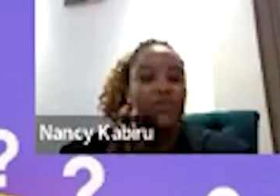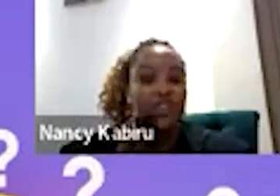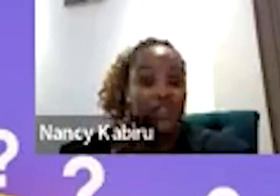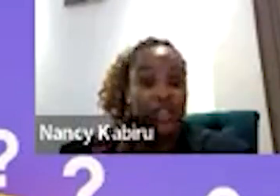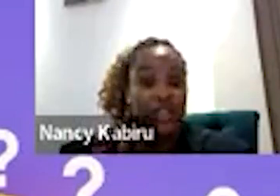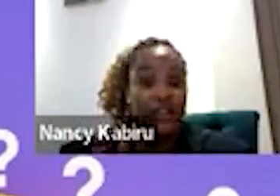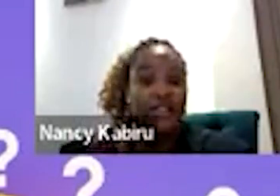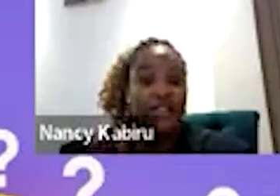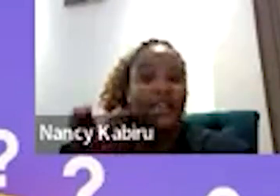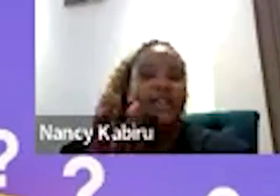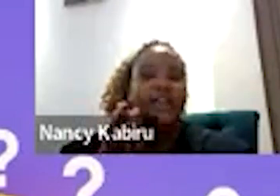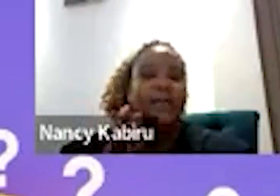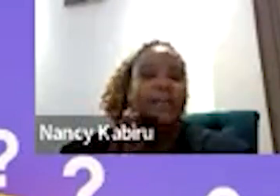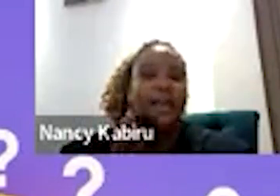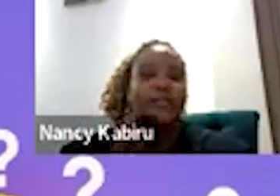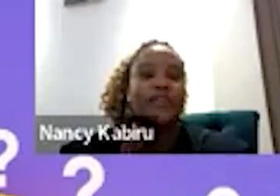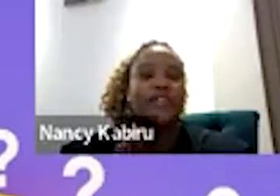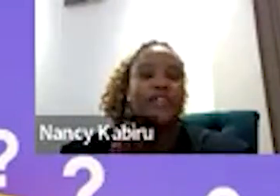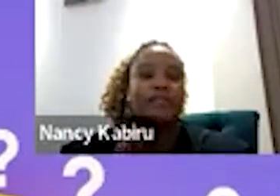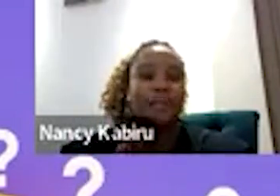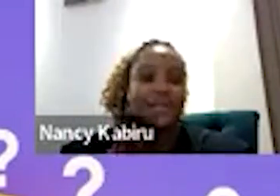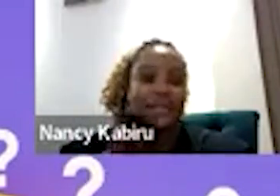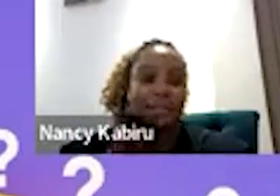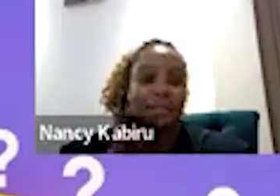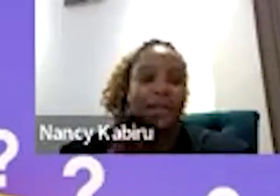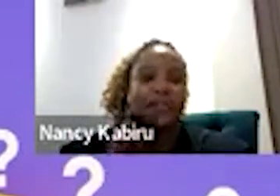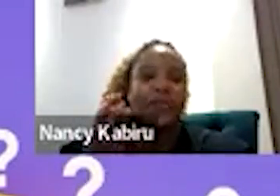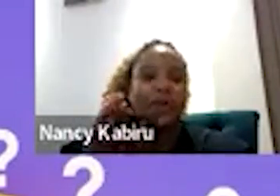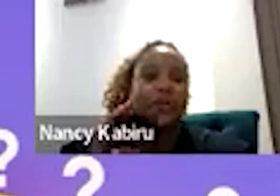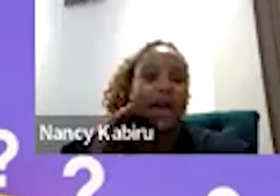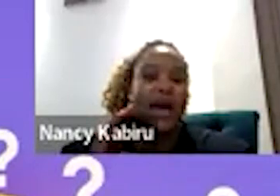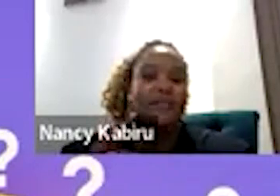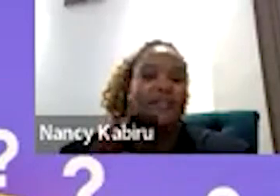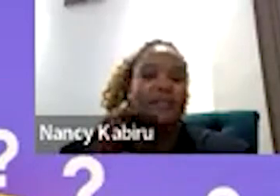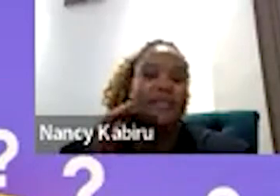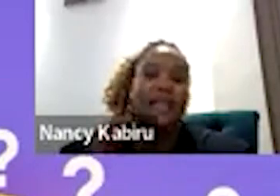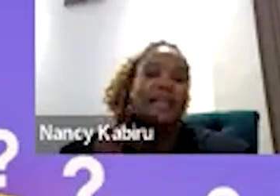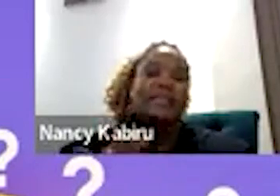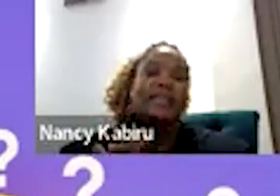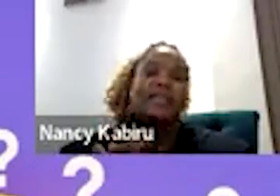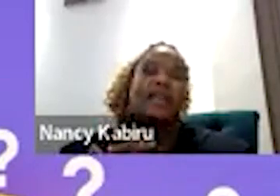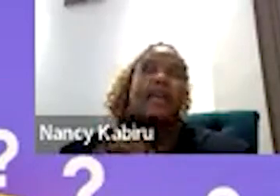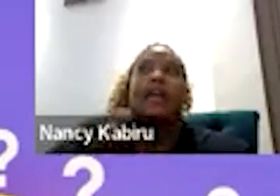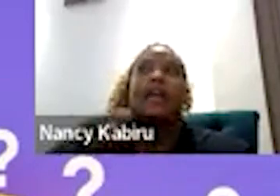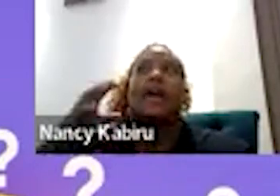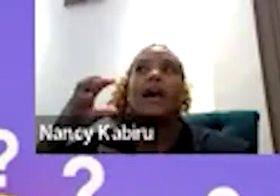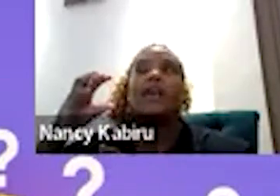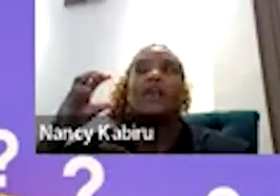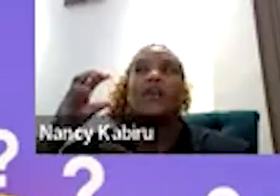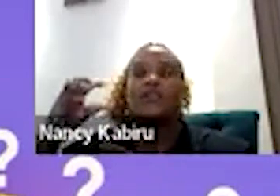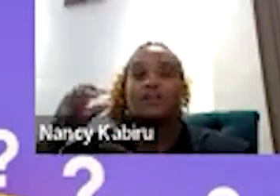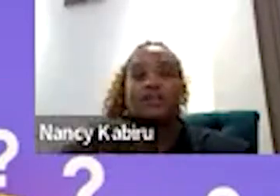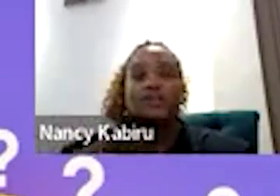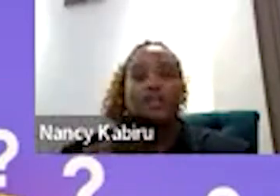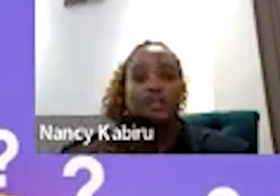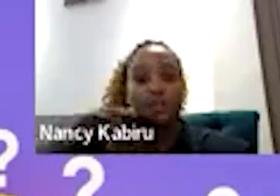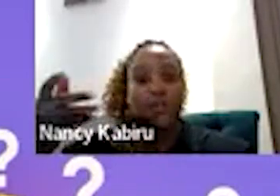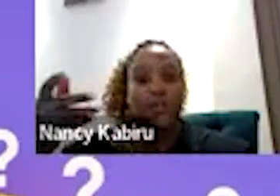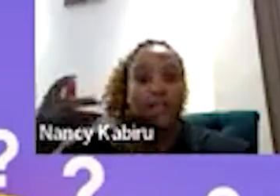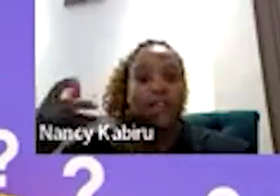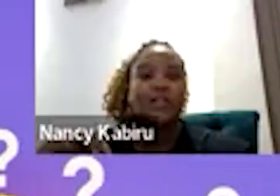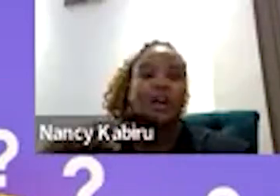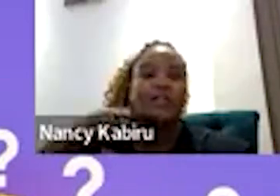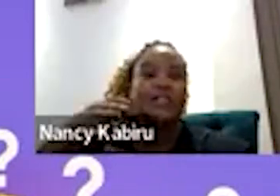the cells to regenerate and even the mind to function better. So when you have sleep challenges, say you're not able to